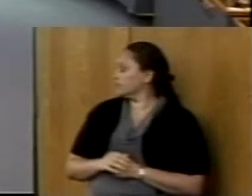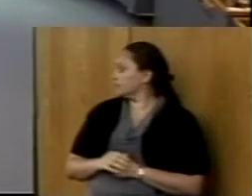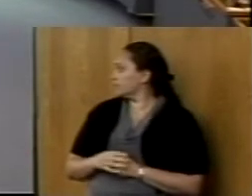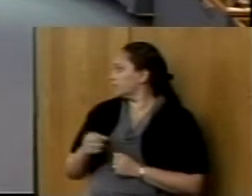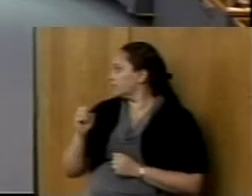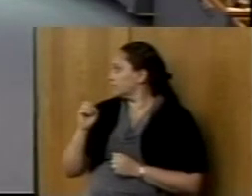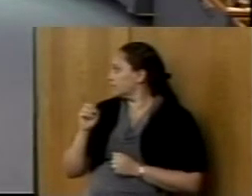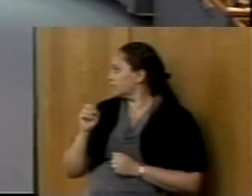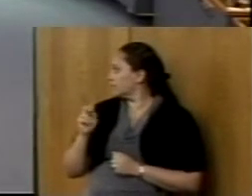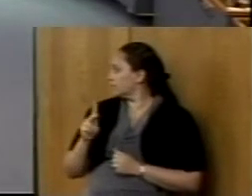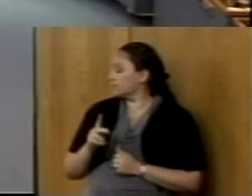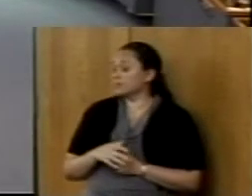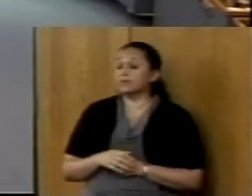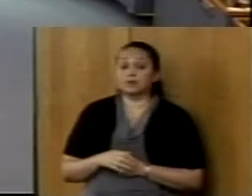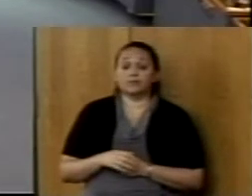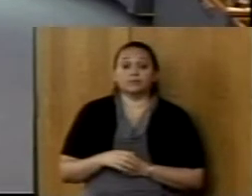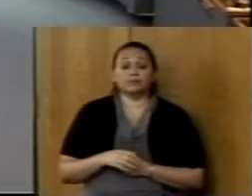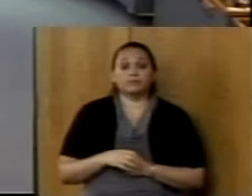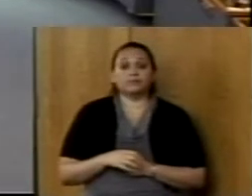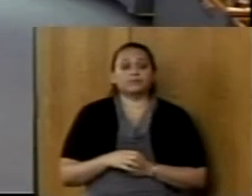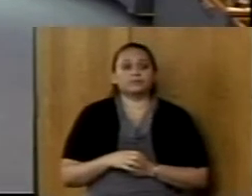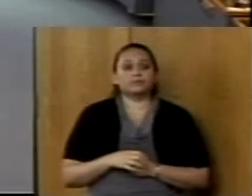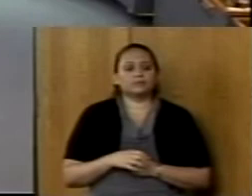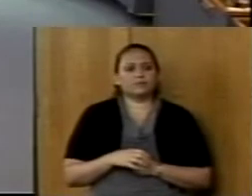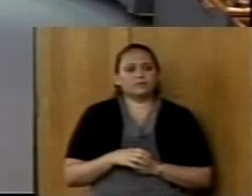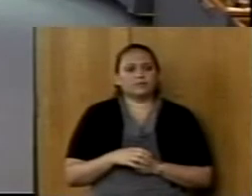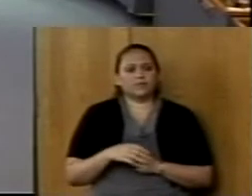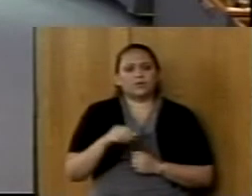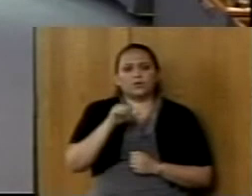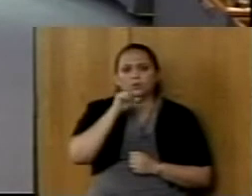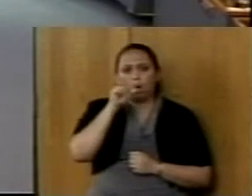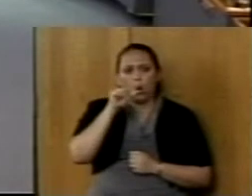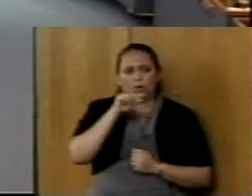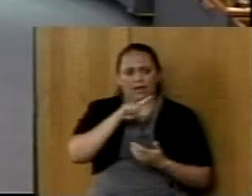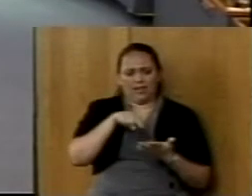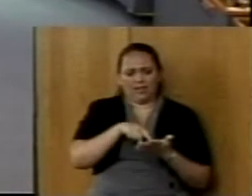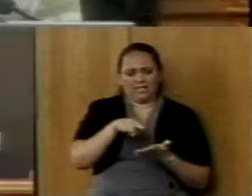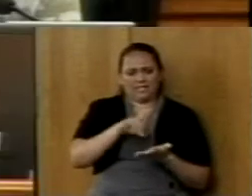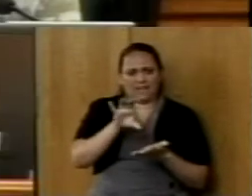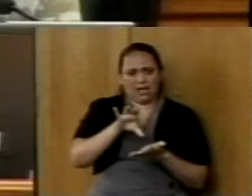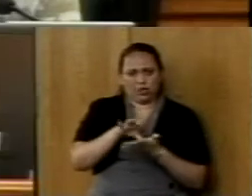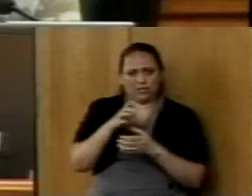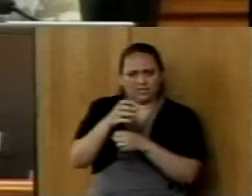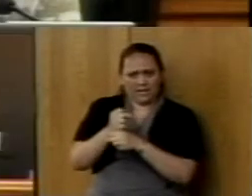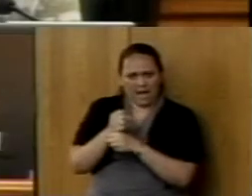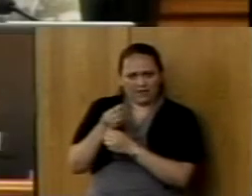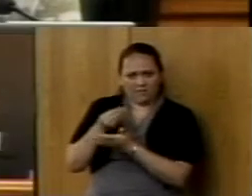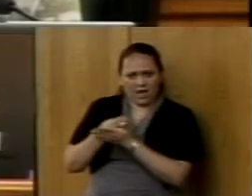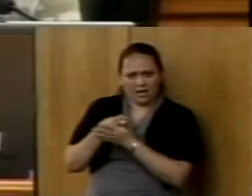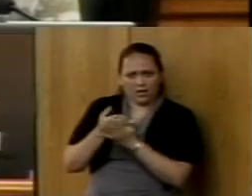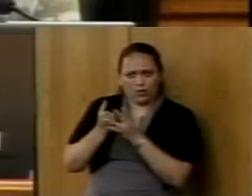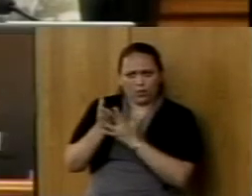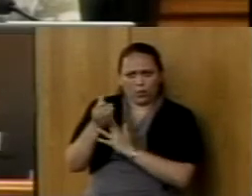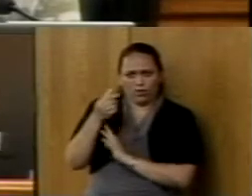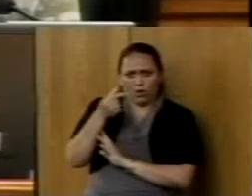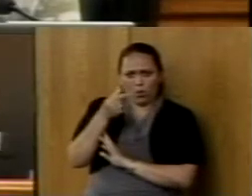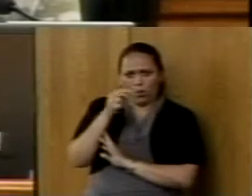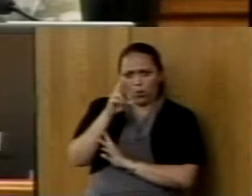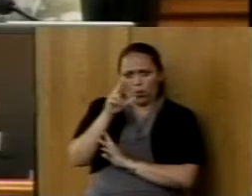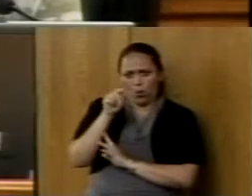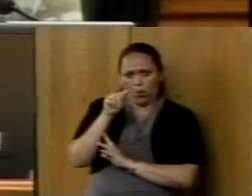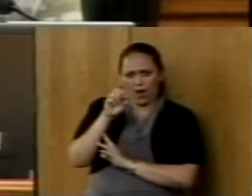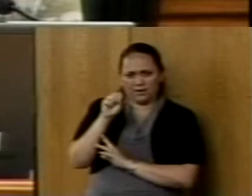yeah, don't these centers get funding through grants as